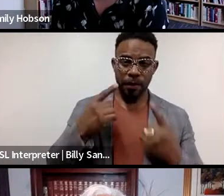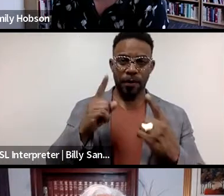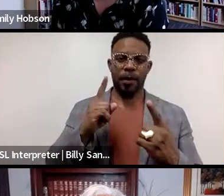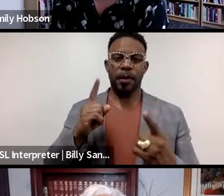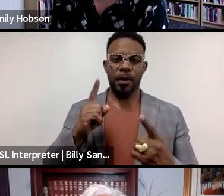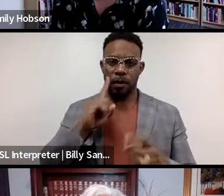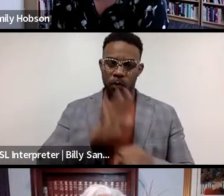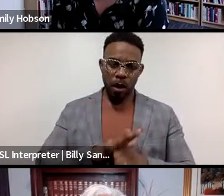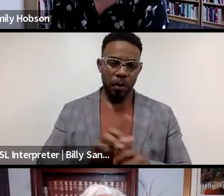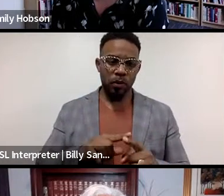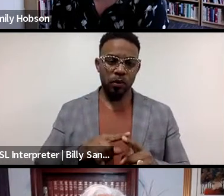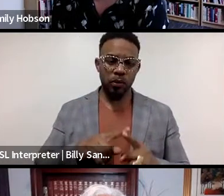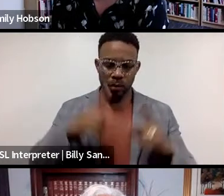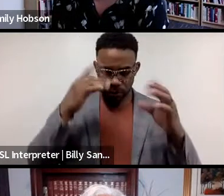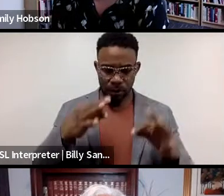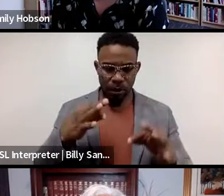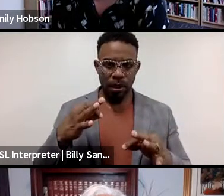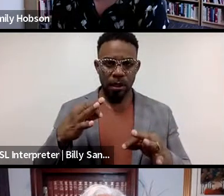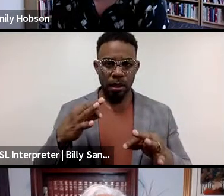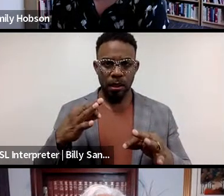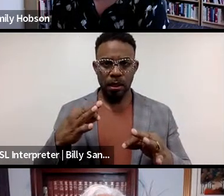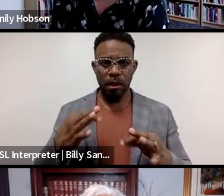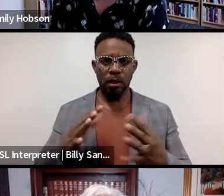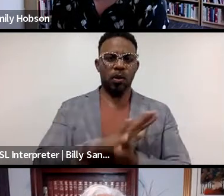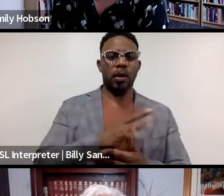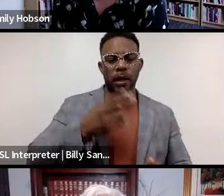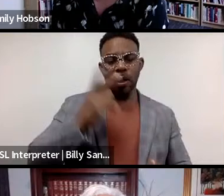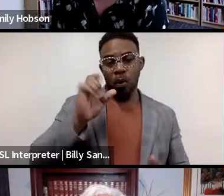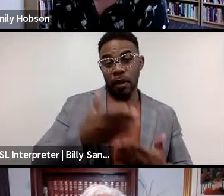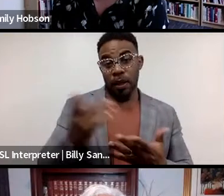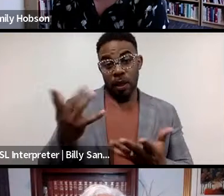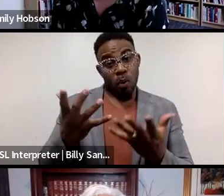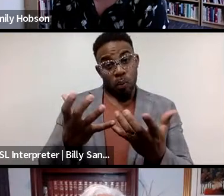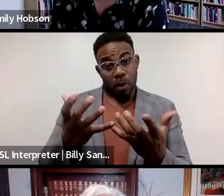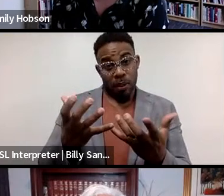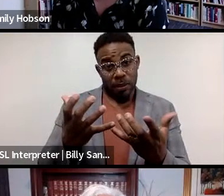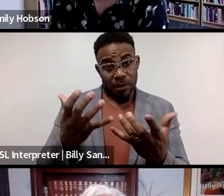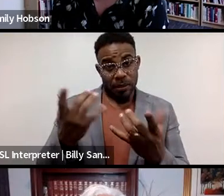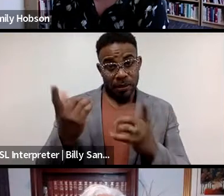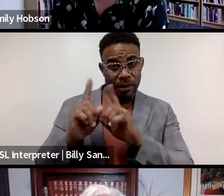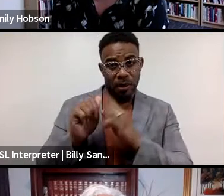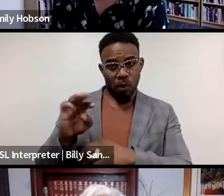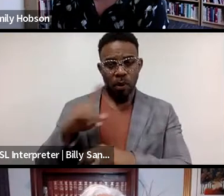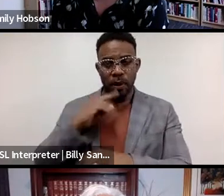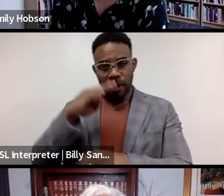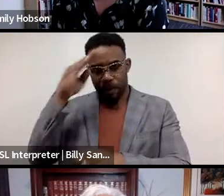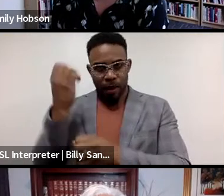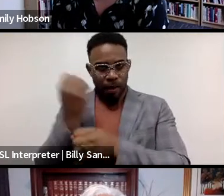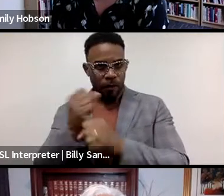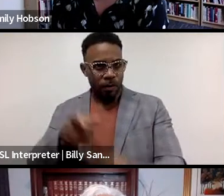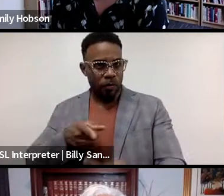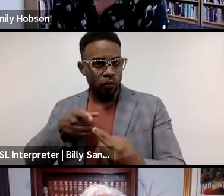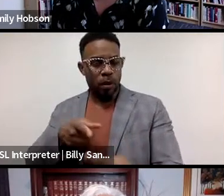to stand athwart history. And one of the things that he wanted to stand athwart was the Black freedom